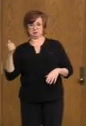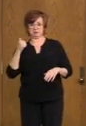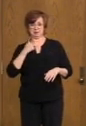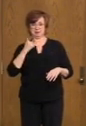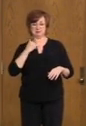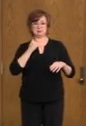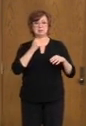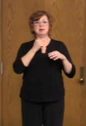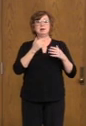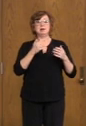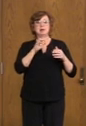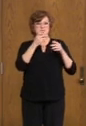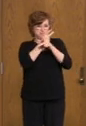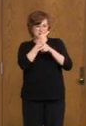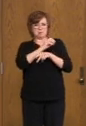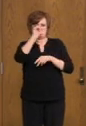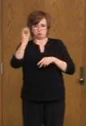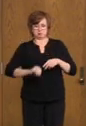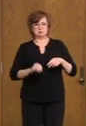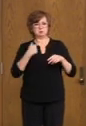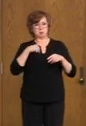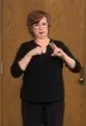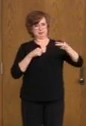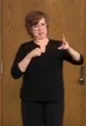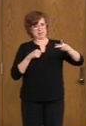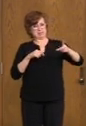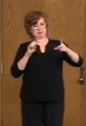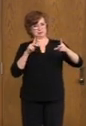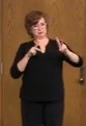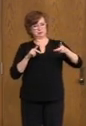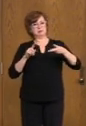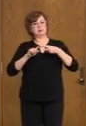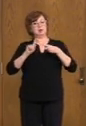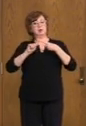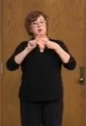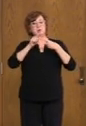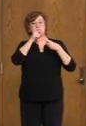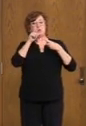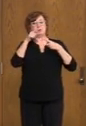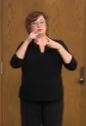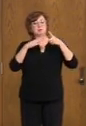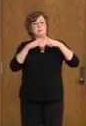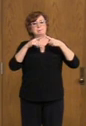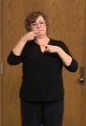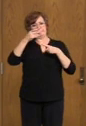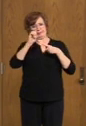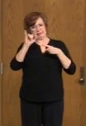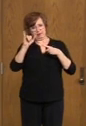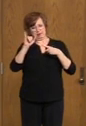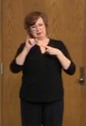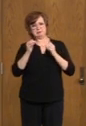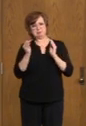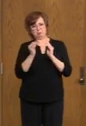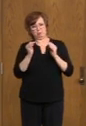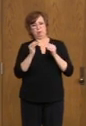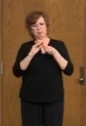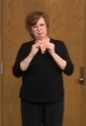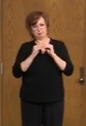now delivered the second highest number of shots of any province. We're behind only Prince Edward Island, which has obviously a very small